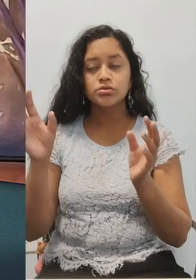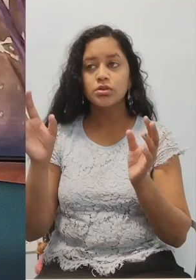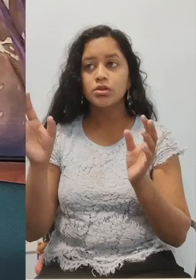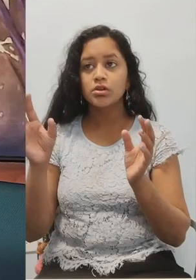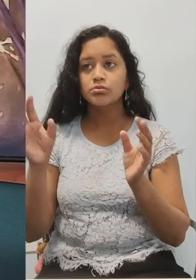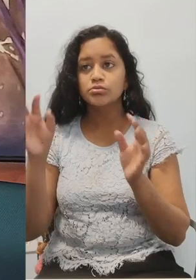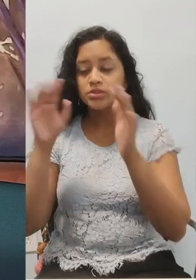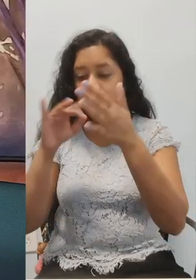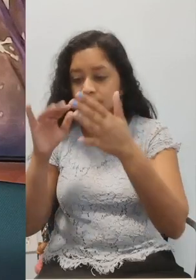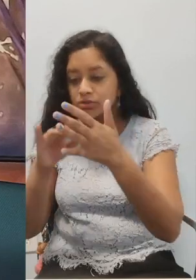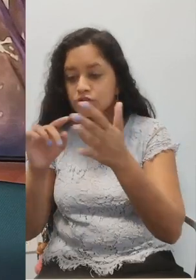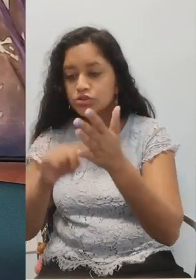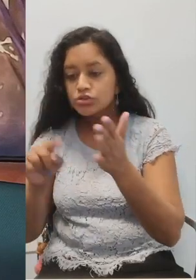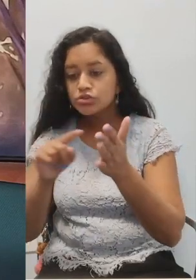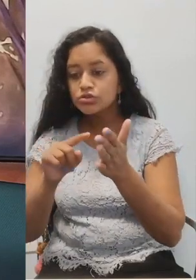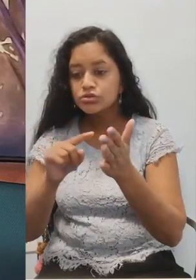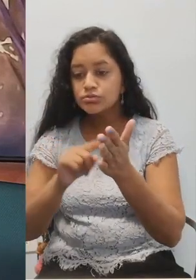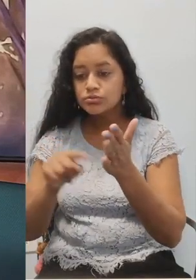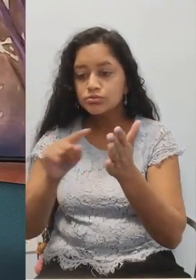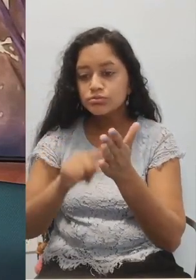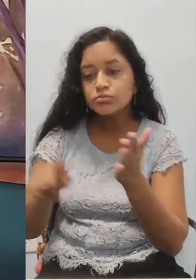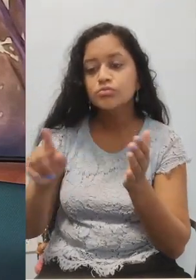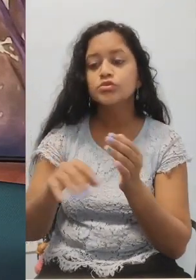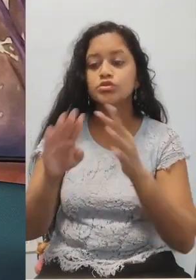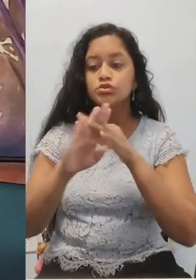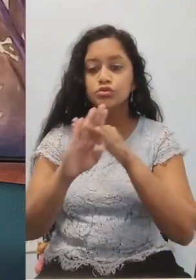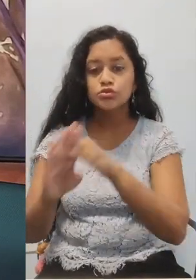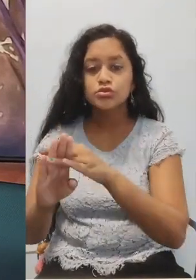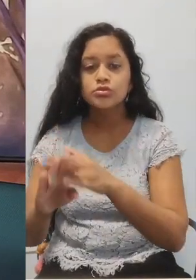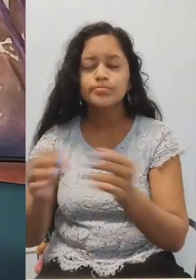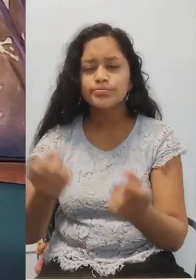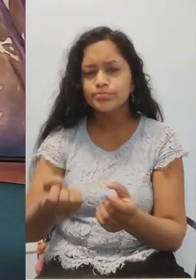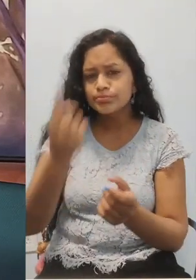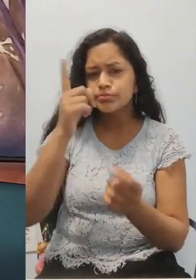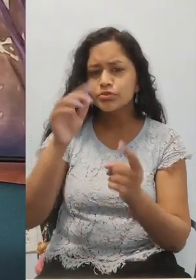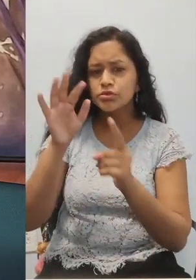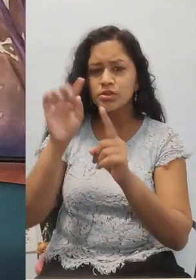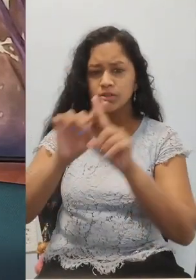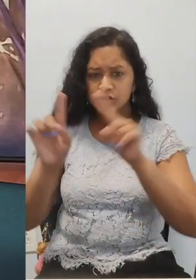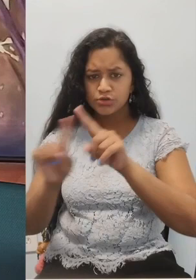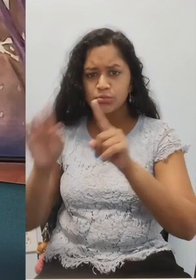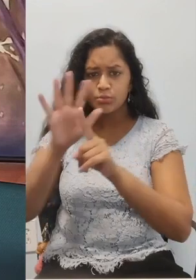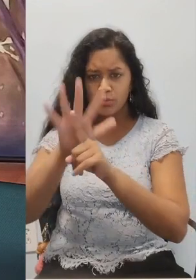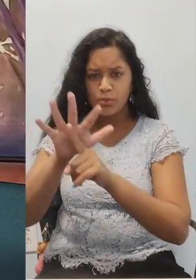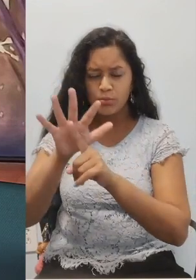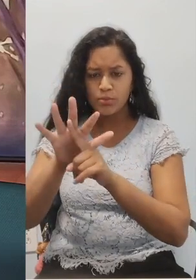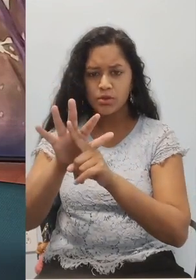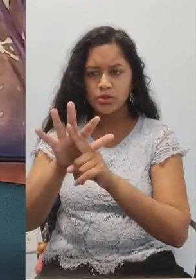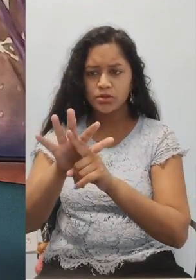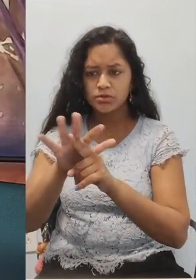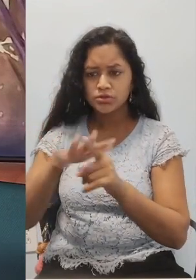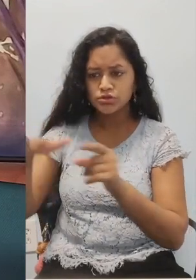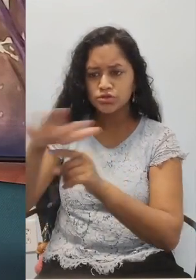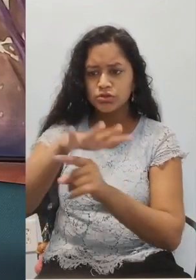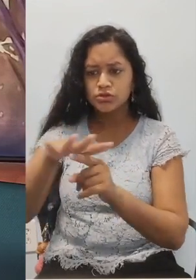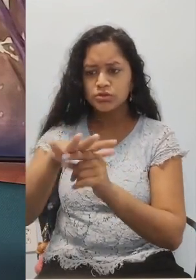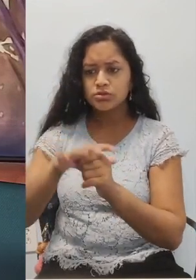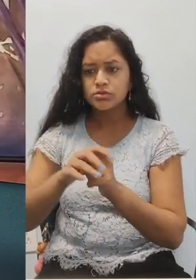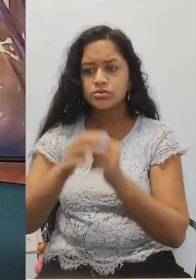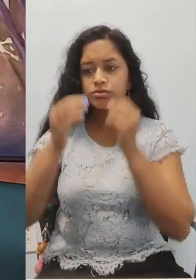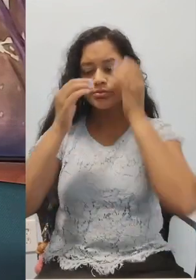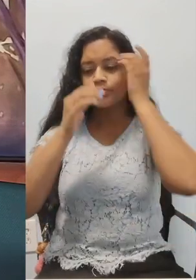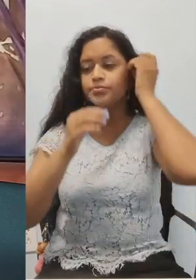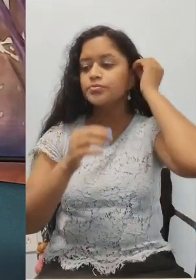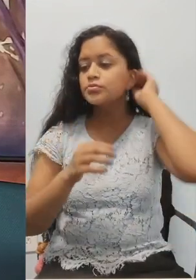understand the population a little bit better, and the knowledge, so we get the results, we do the analysis, and then from the results we have to share